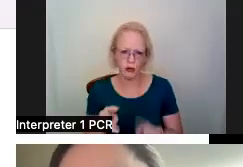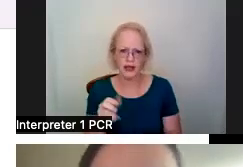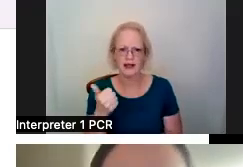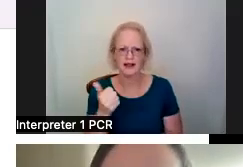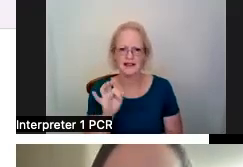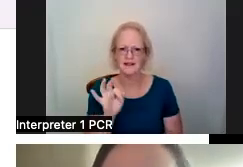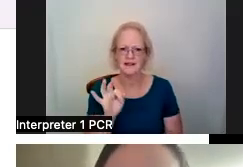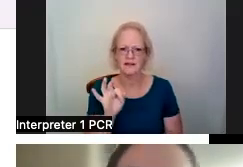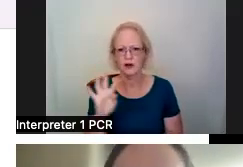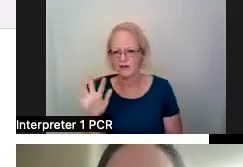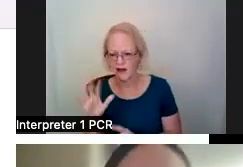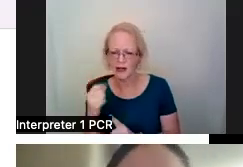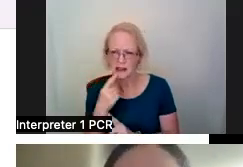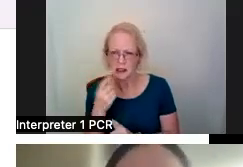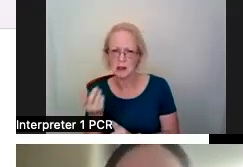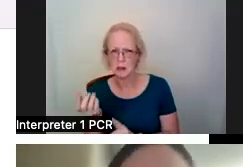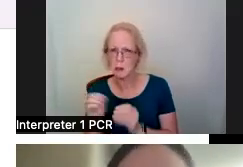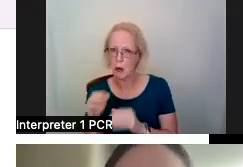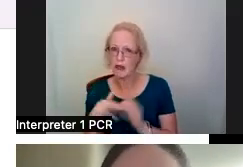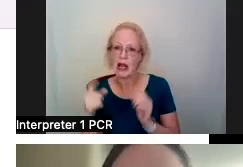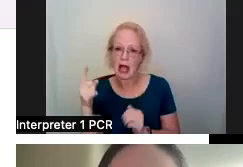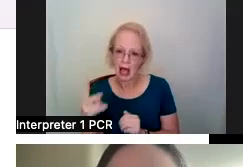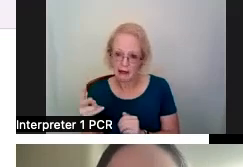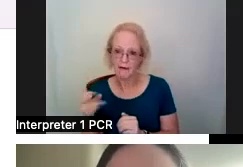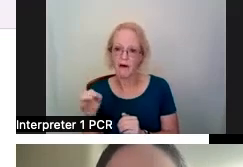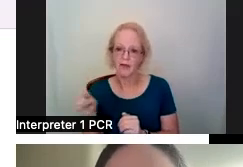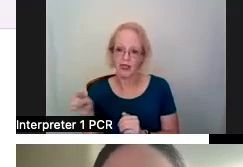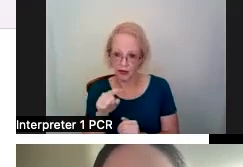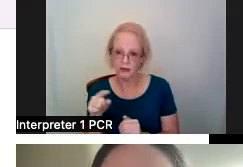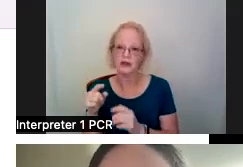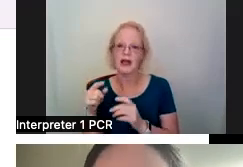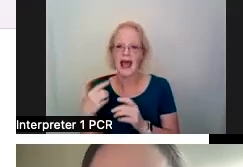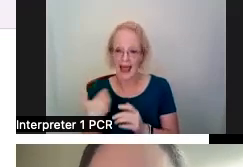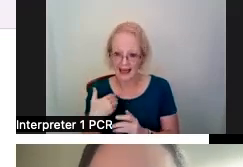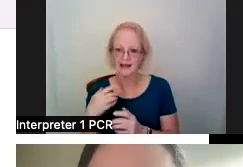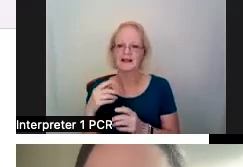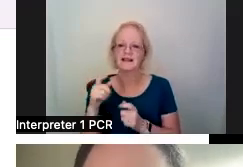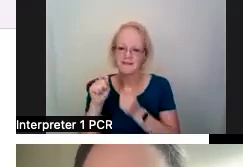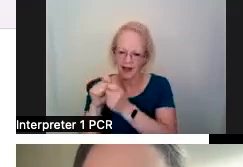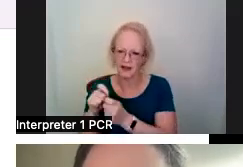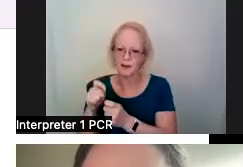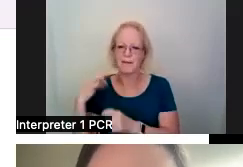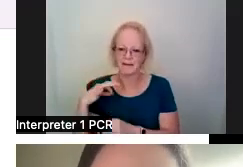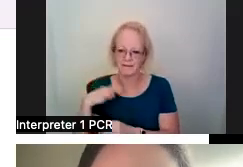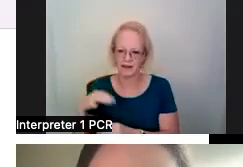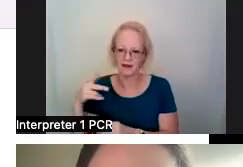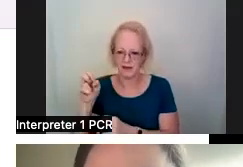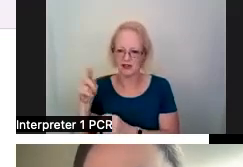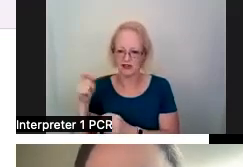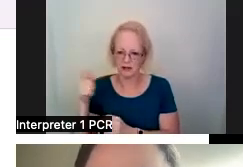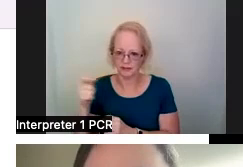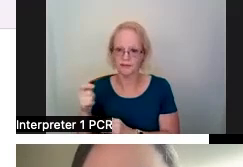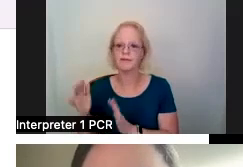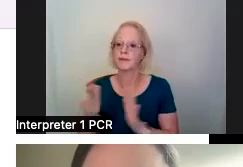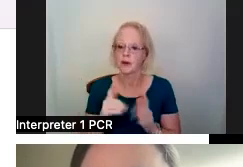I see, okay, more than half of the time these households had a defined benefit pension. I go down to when my mother was